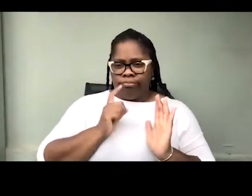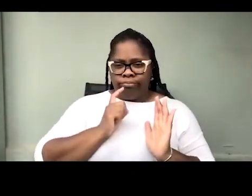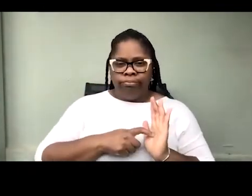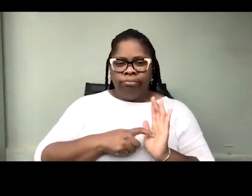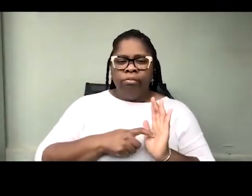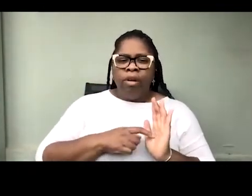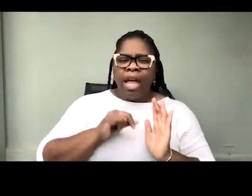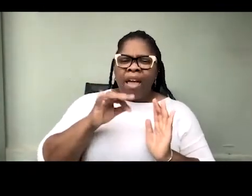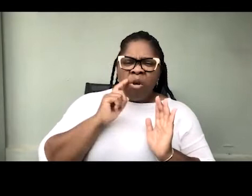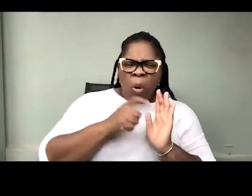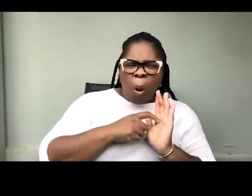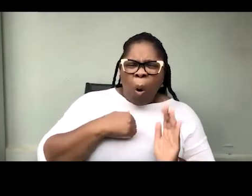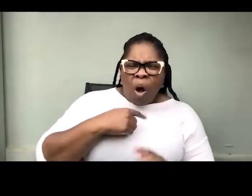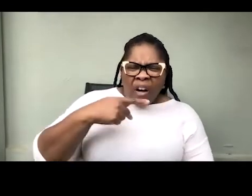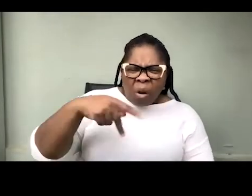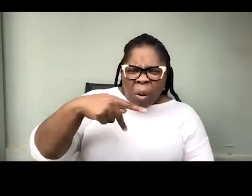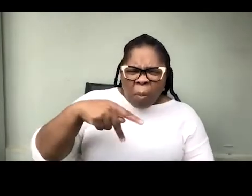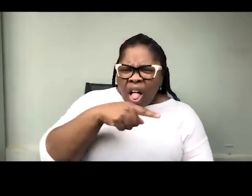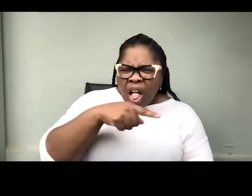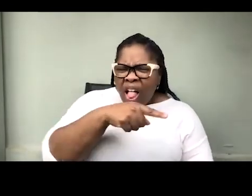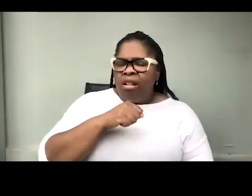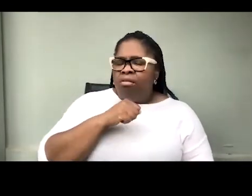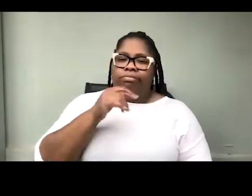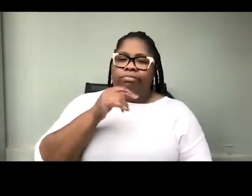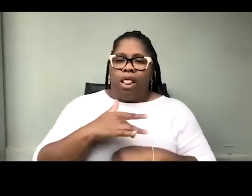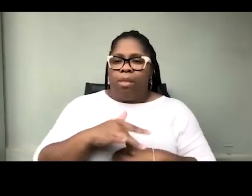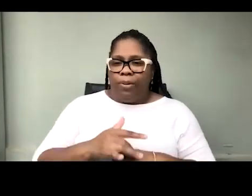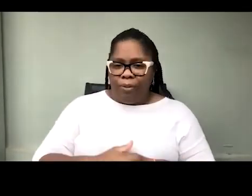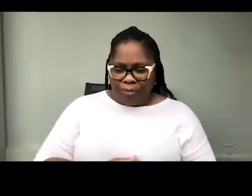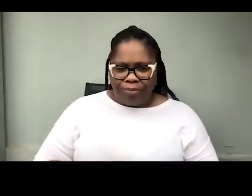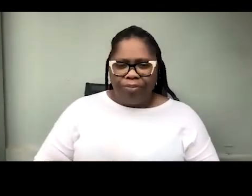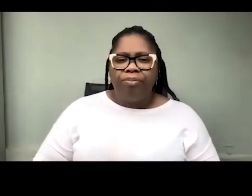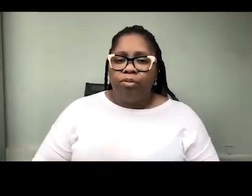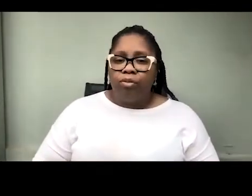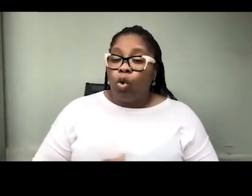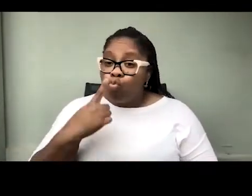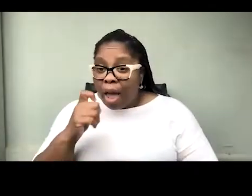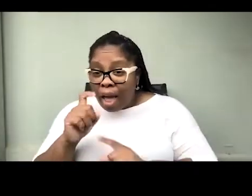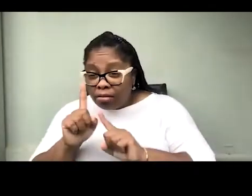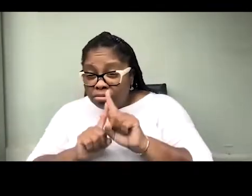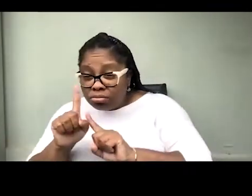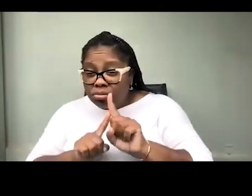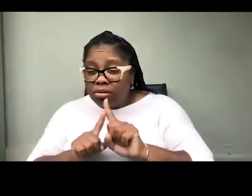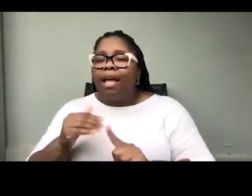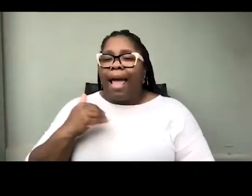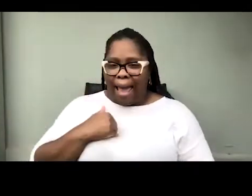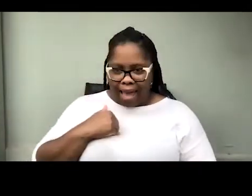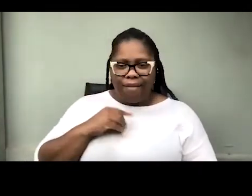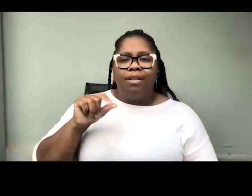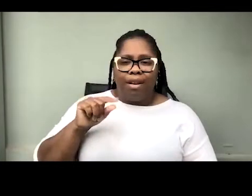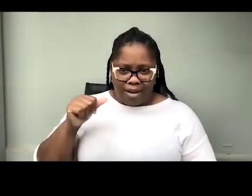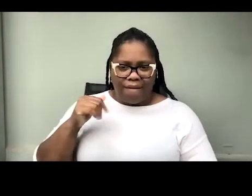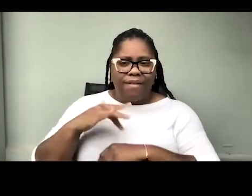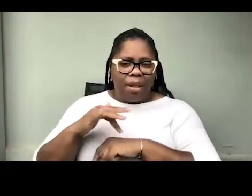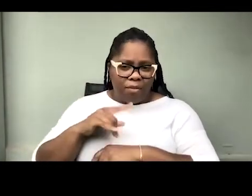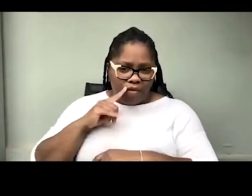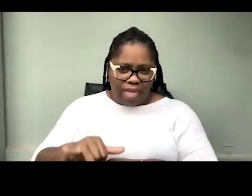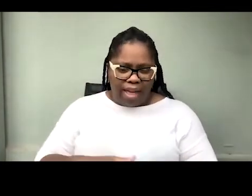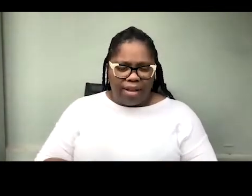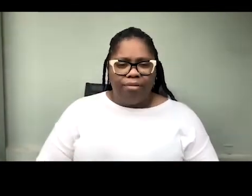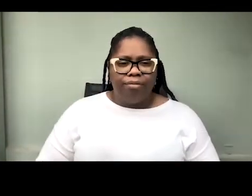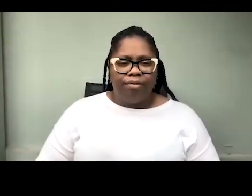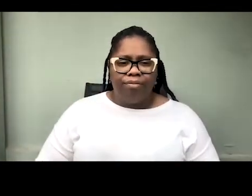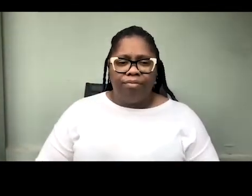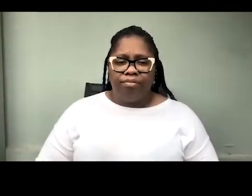carrots, we have local data available for. And then with the red asterisk, we have demographic data available for. Now